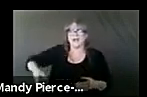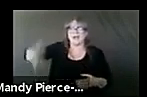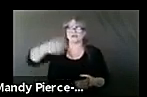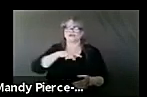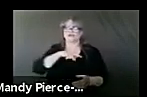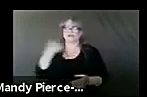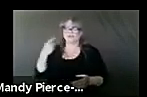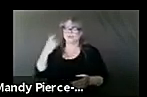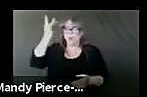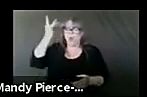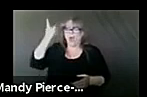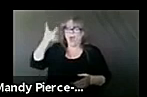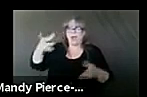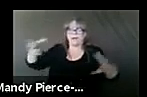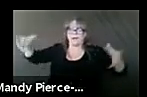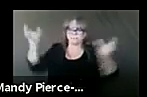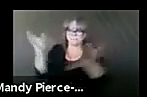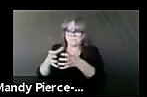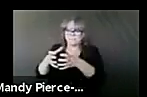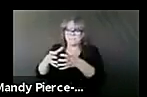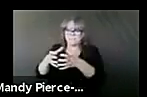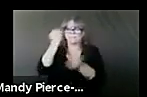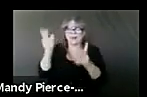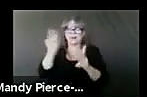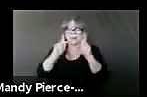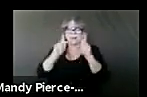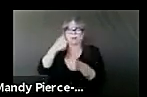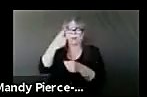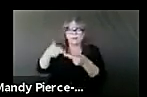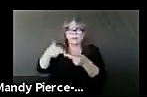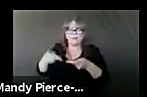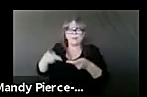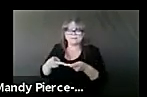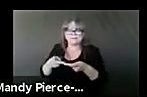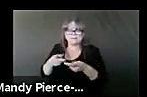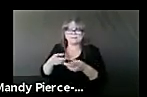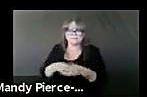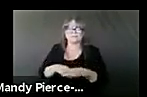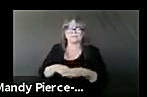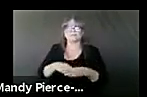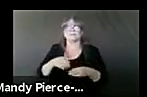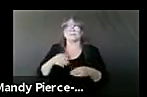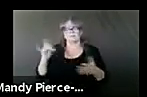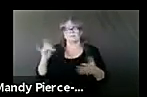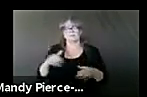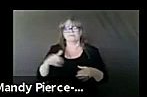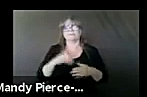This question is from Carlos Moreno with Univision. I would like to know what